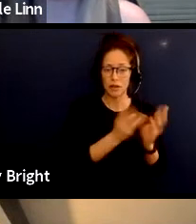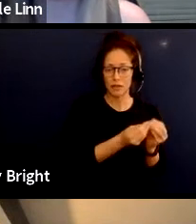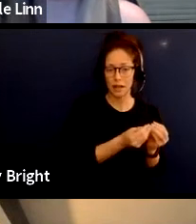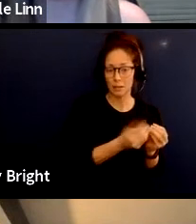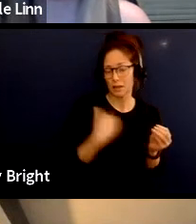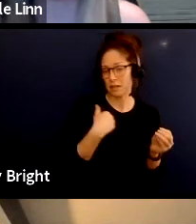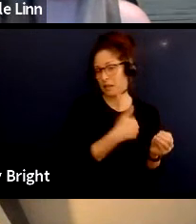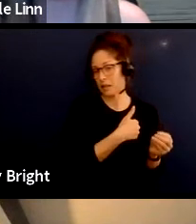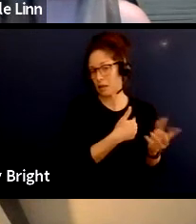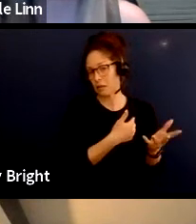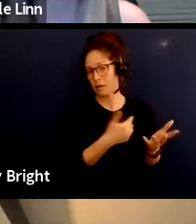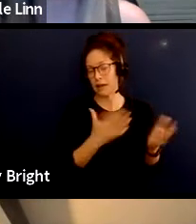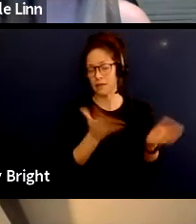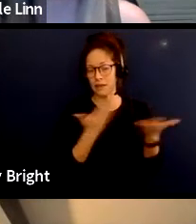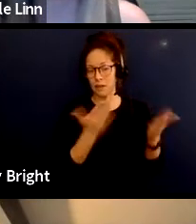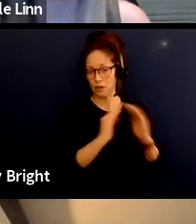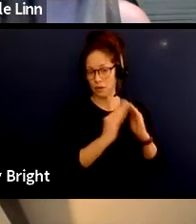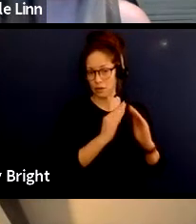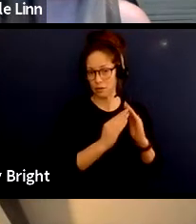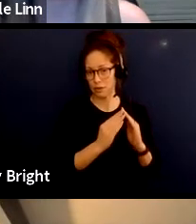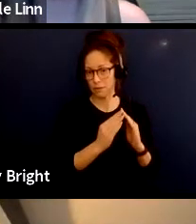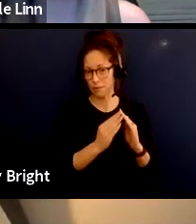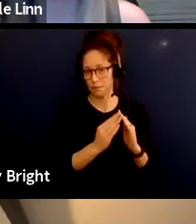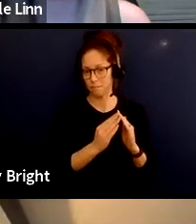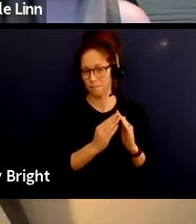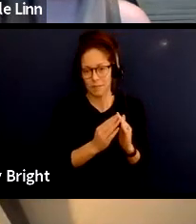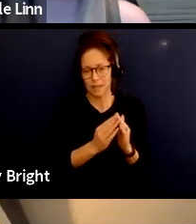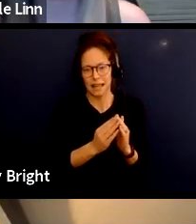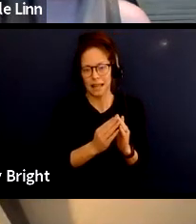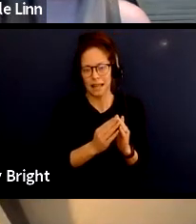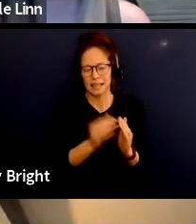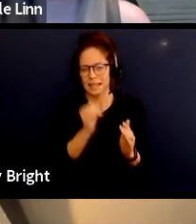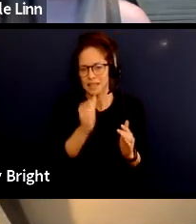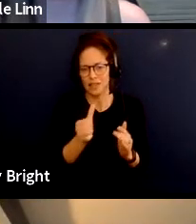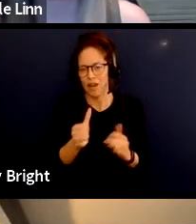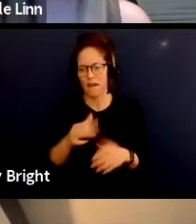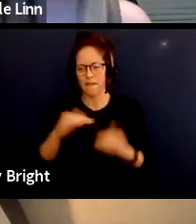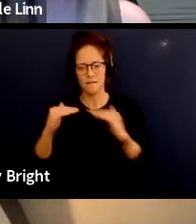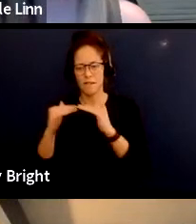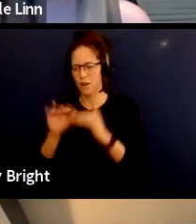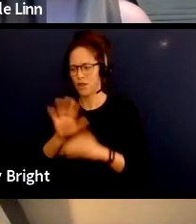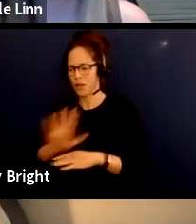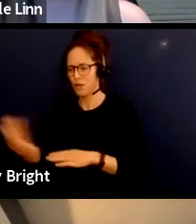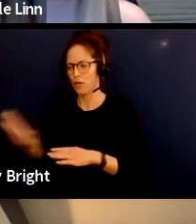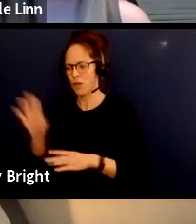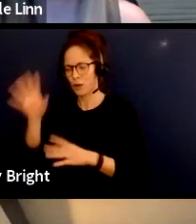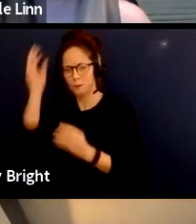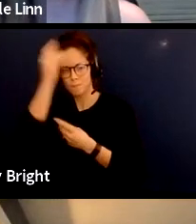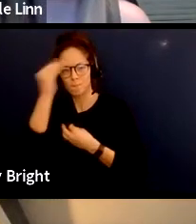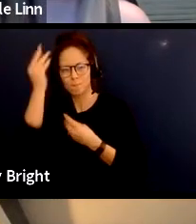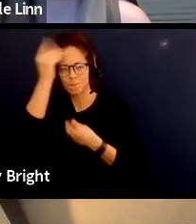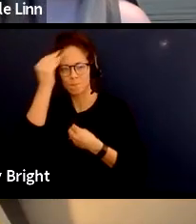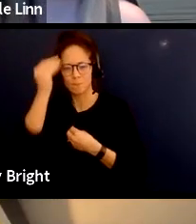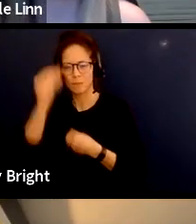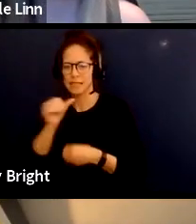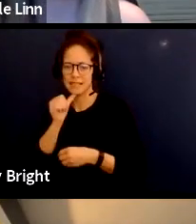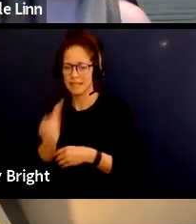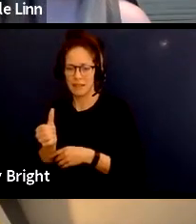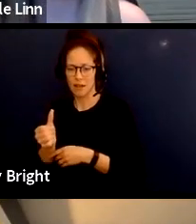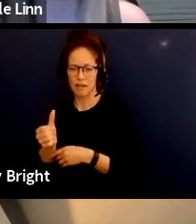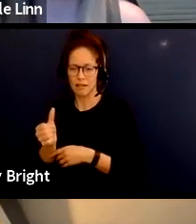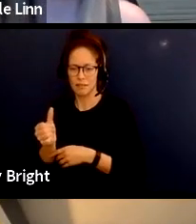in our community do. And it's not okay that their voices aren't getting heard and that the time with these students is being